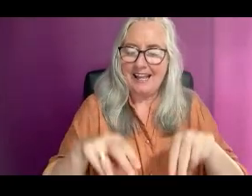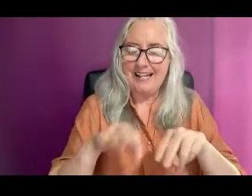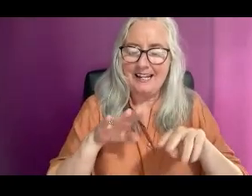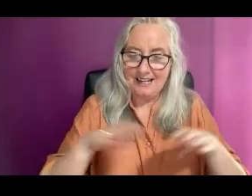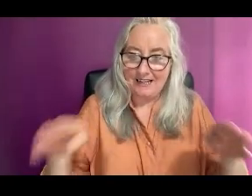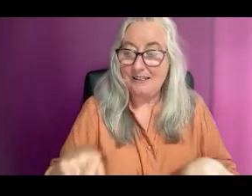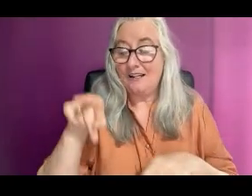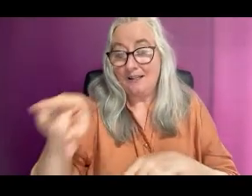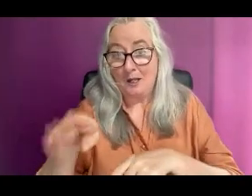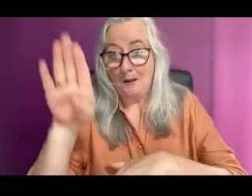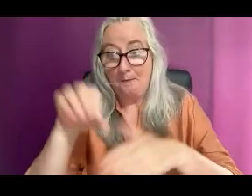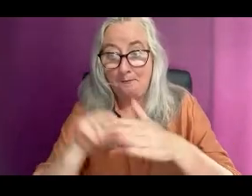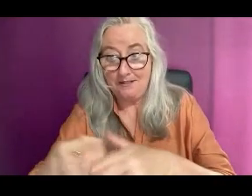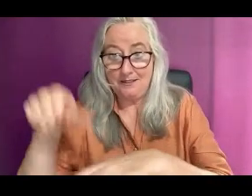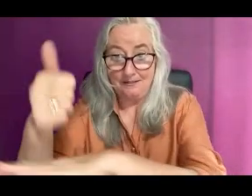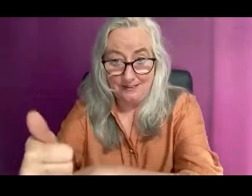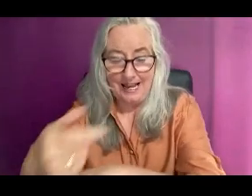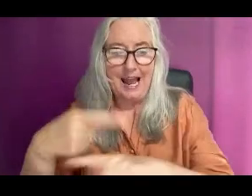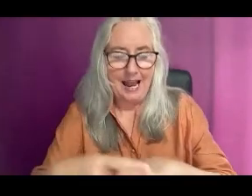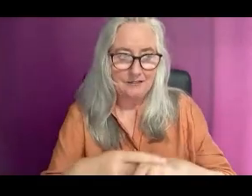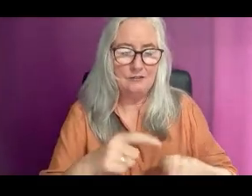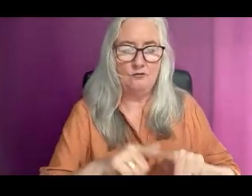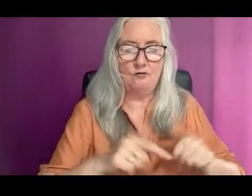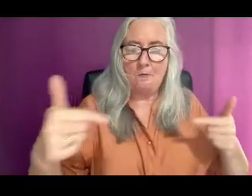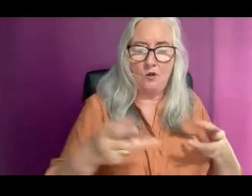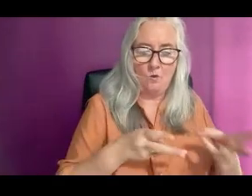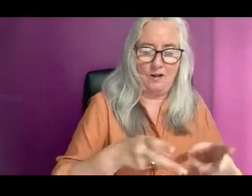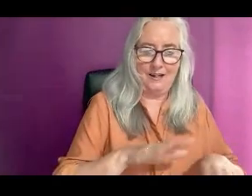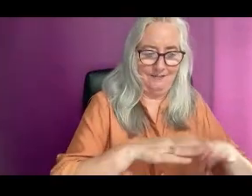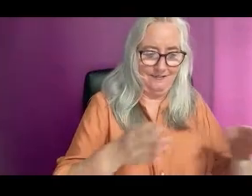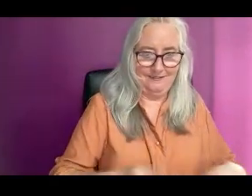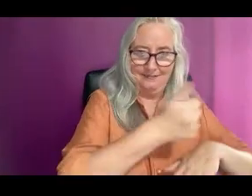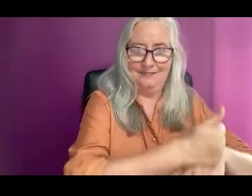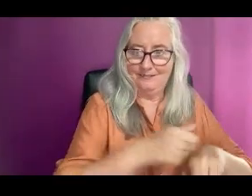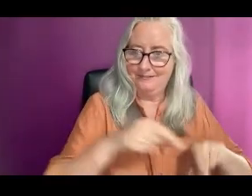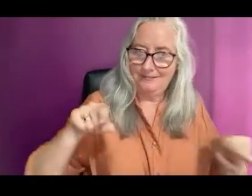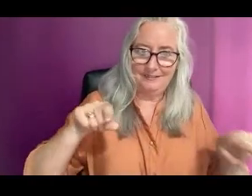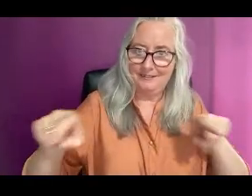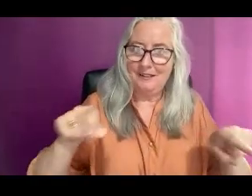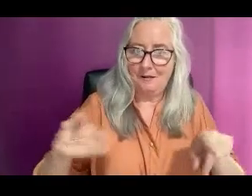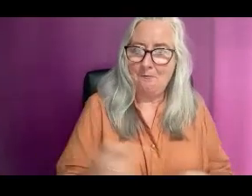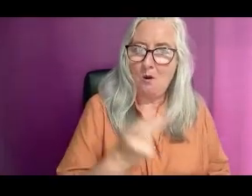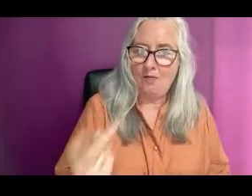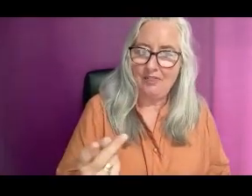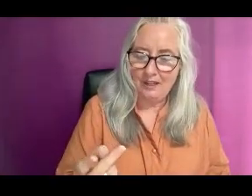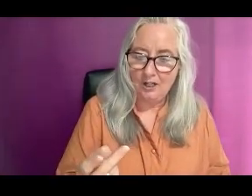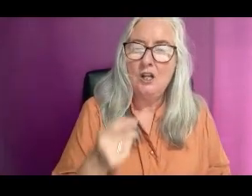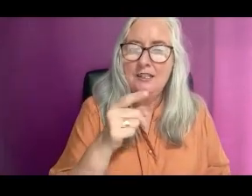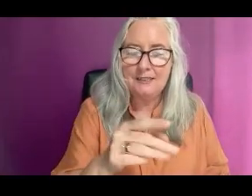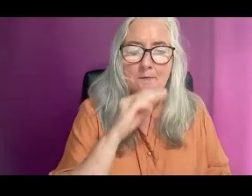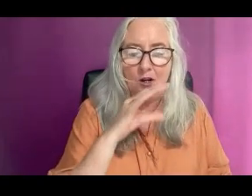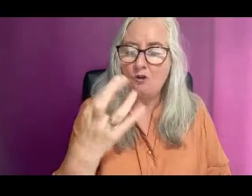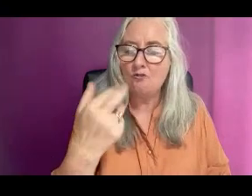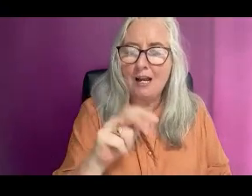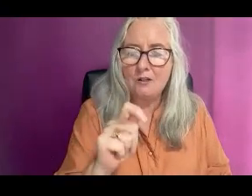business premises and their remote working premises as well. Okay, so realistically, this grant is worth